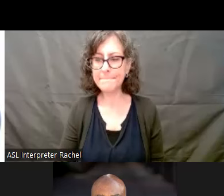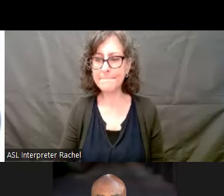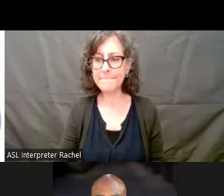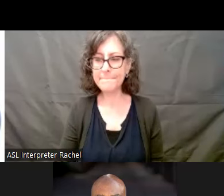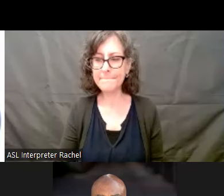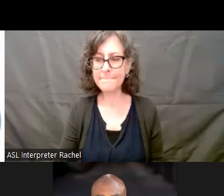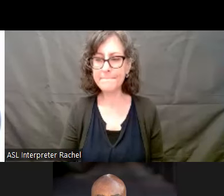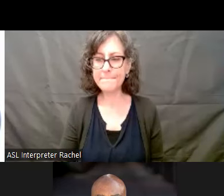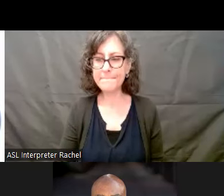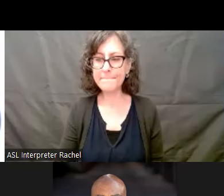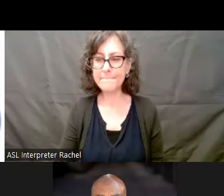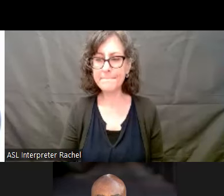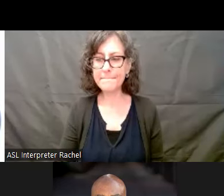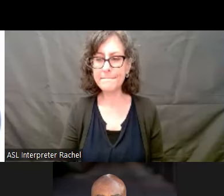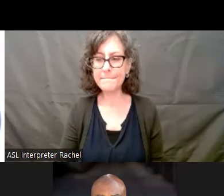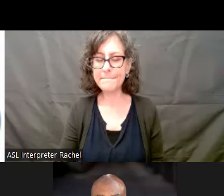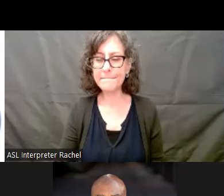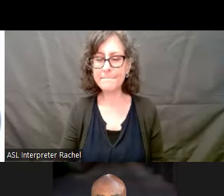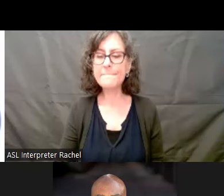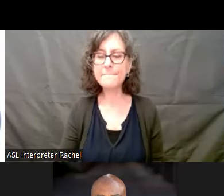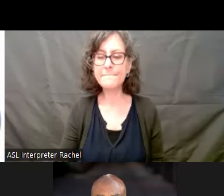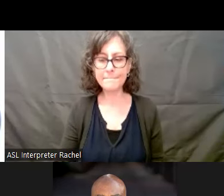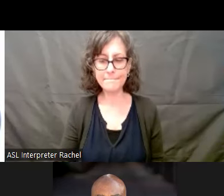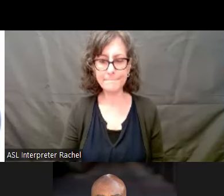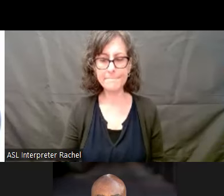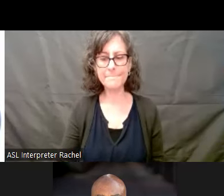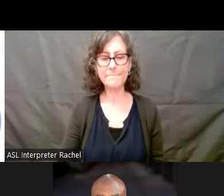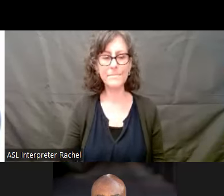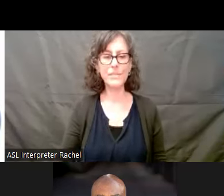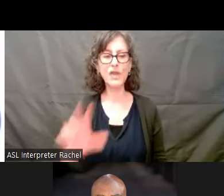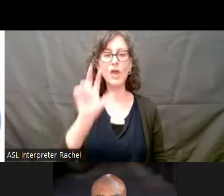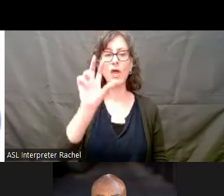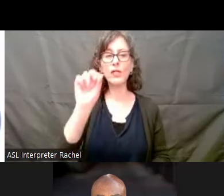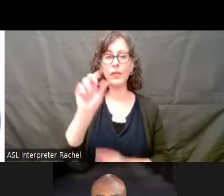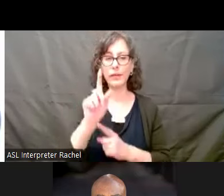Did you say how long for each? 30 minutes.